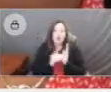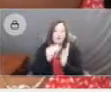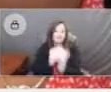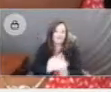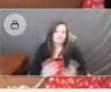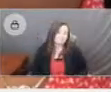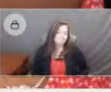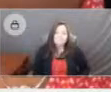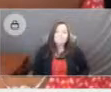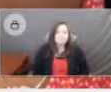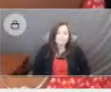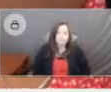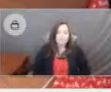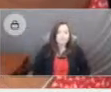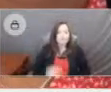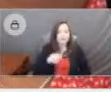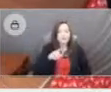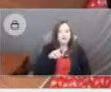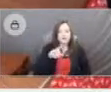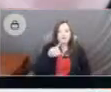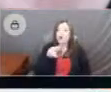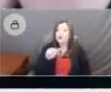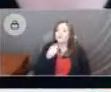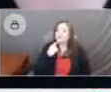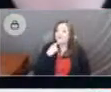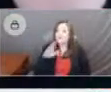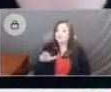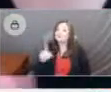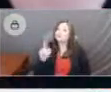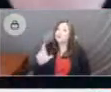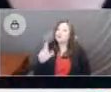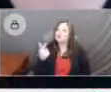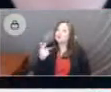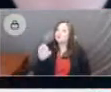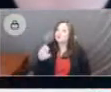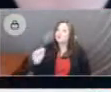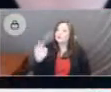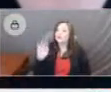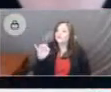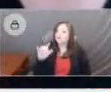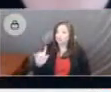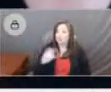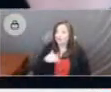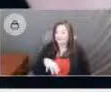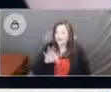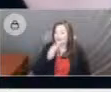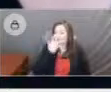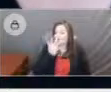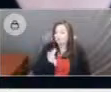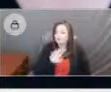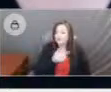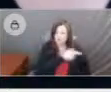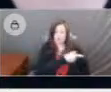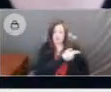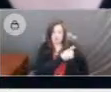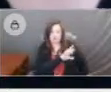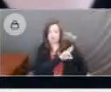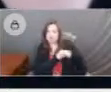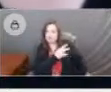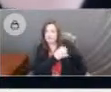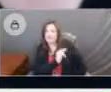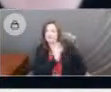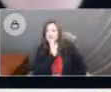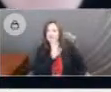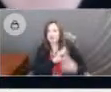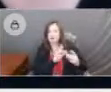Dr. Greenfield, what I find very, very interesting, Dr. Jefferson talks about side